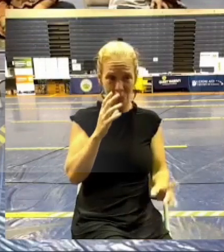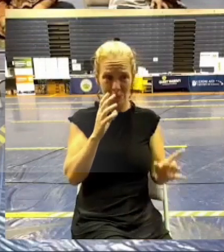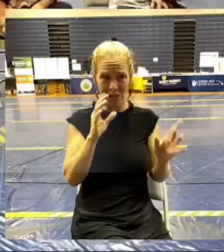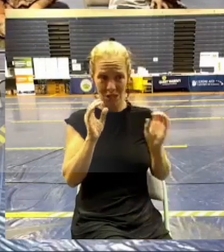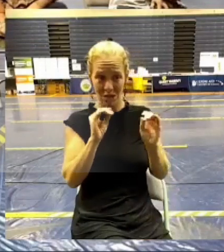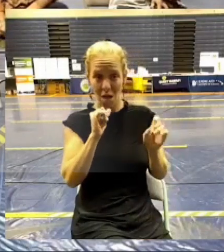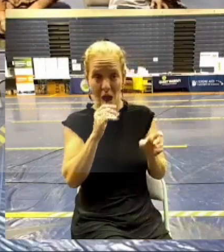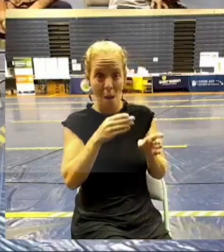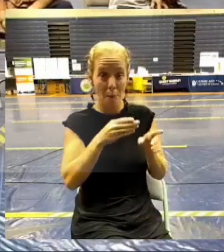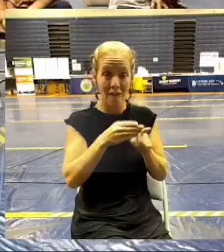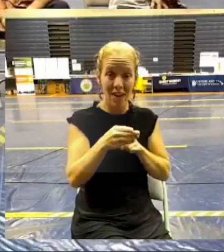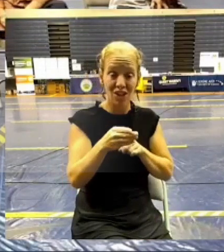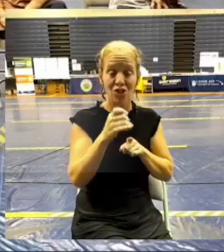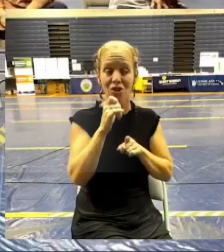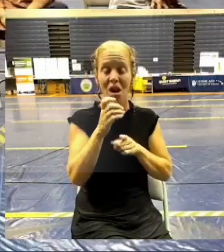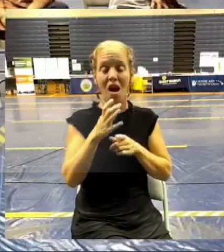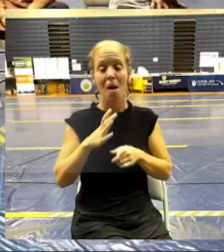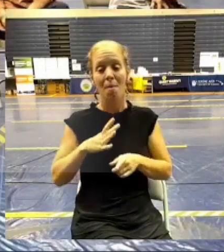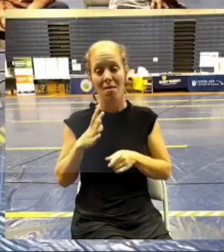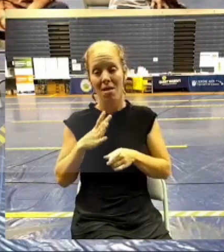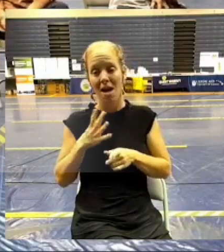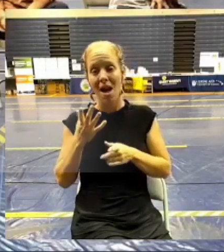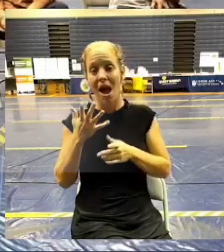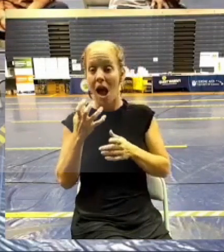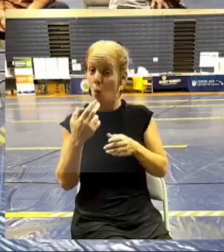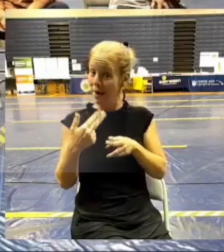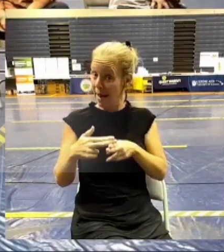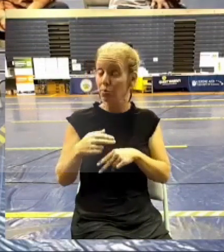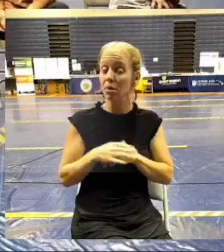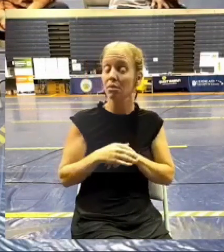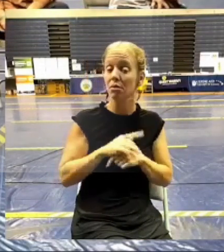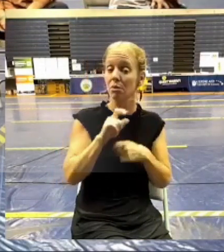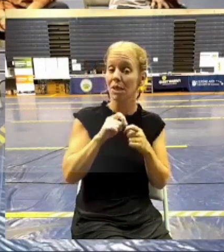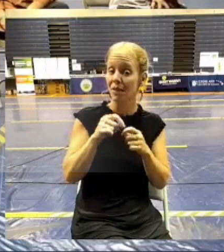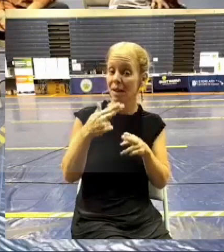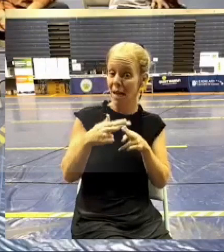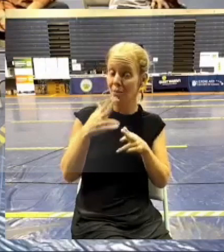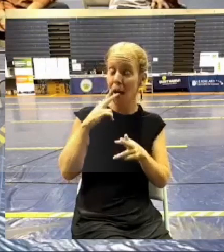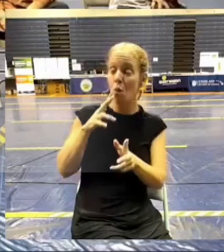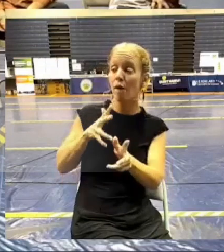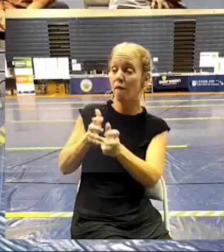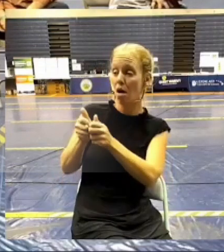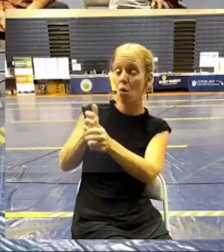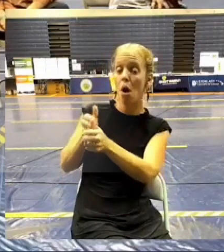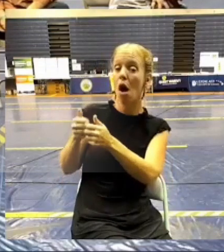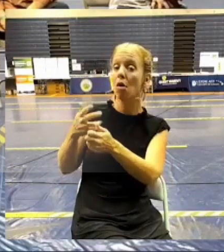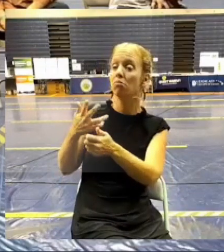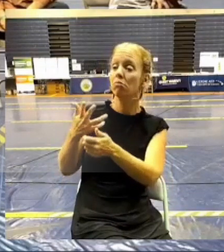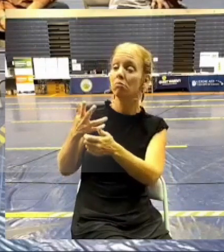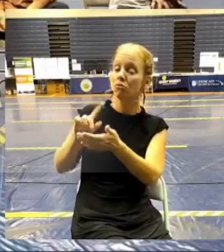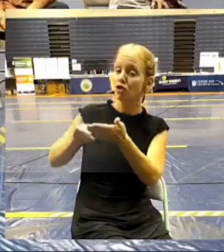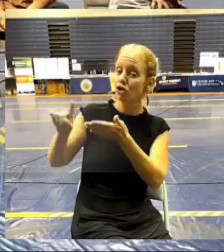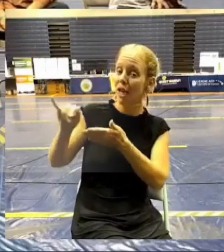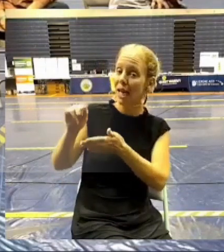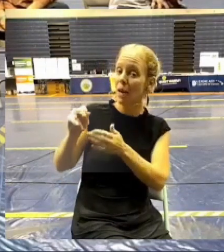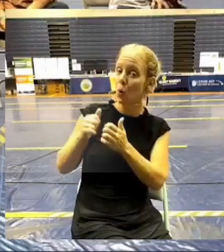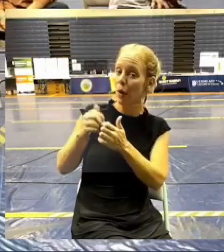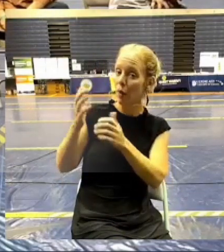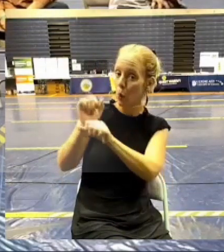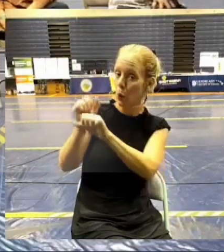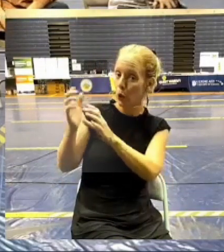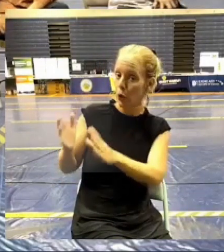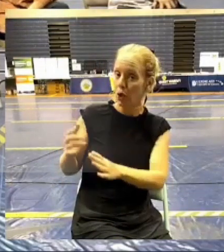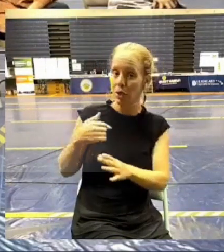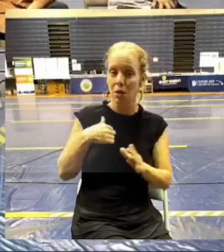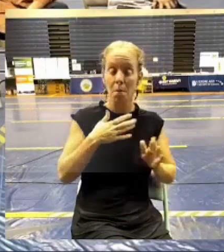being compassionate or professional or polite, I want names, because I want to follow up on that, because that's not what